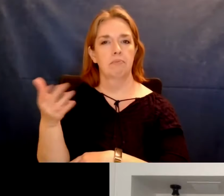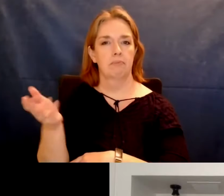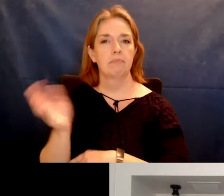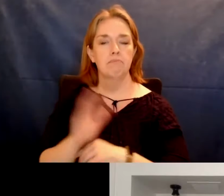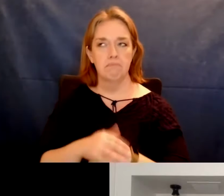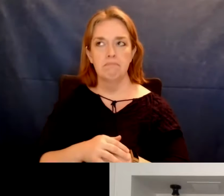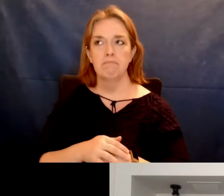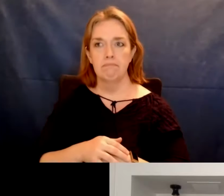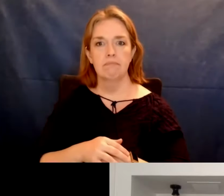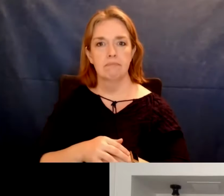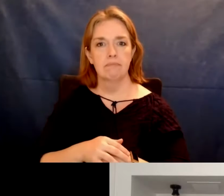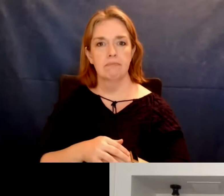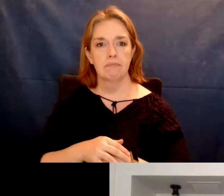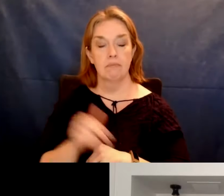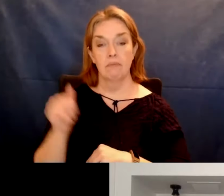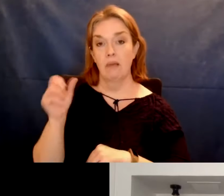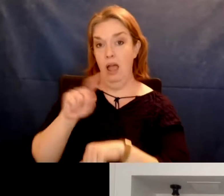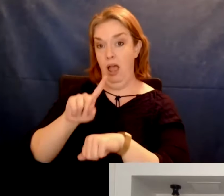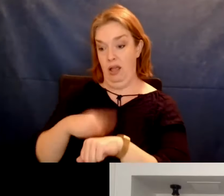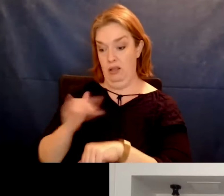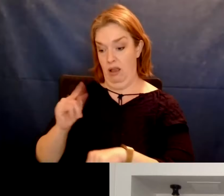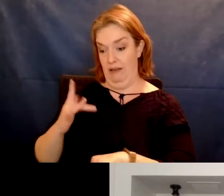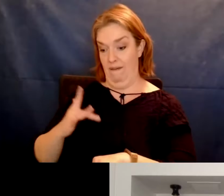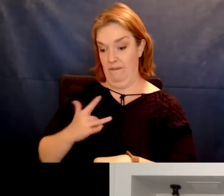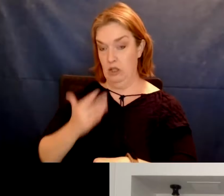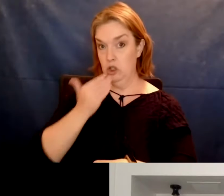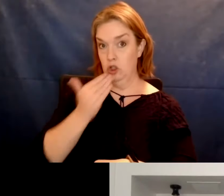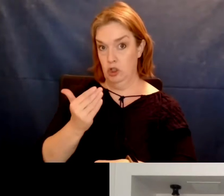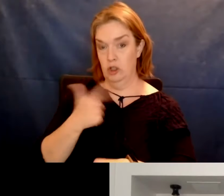Yeah, as long as it feels good too.